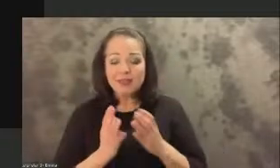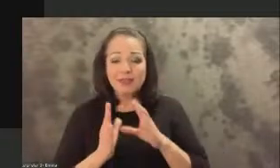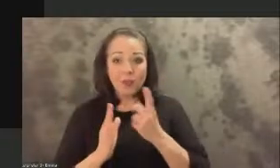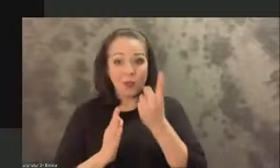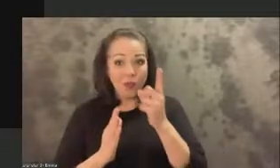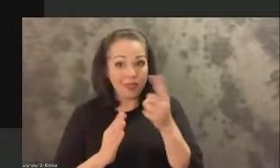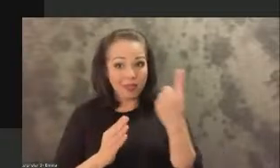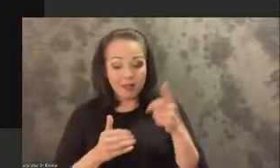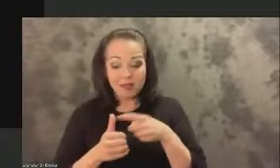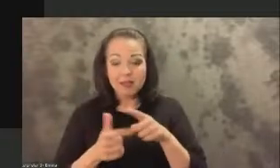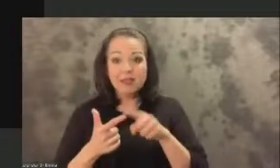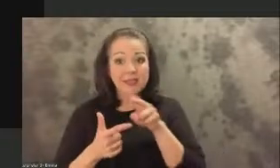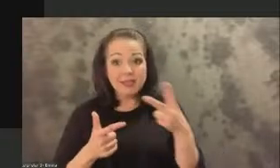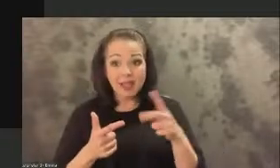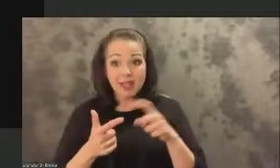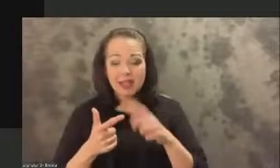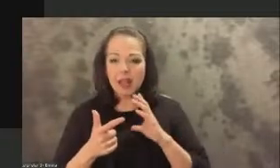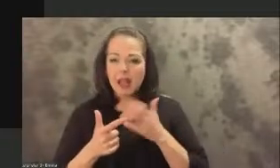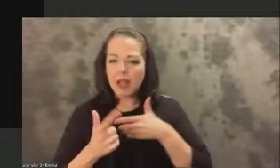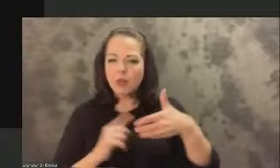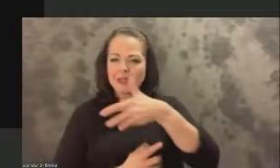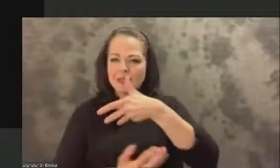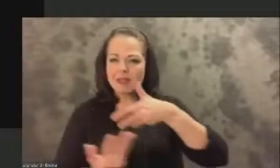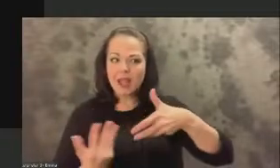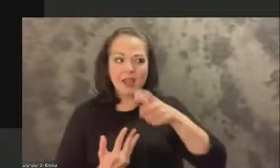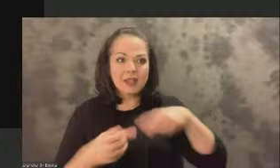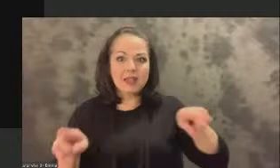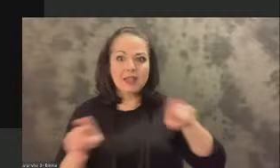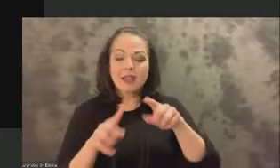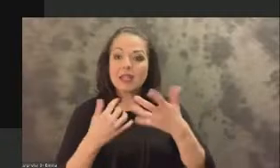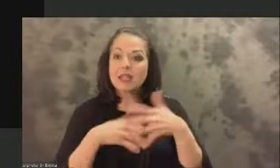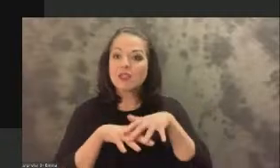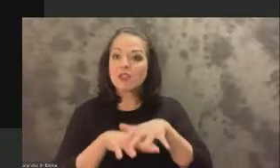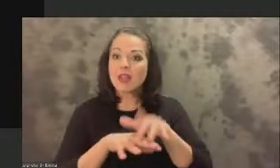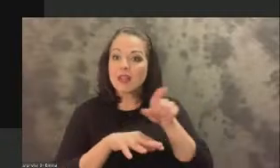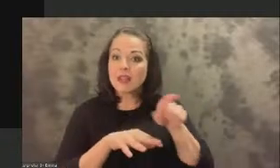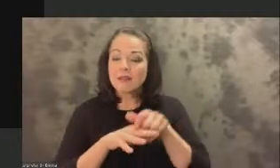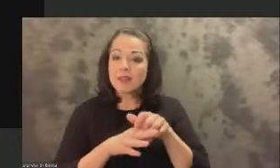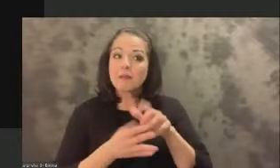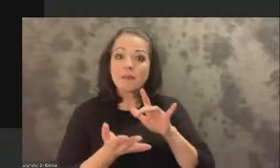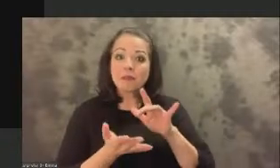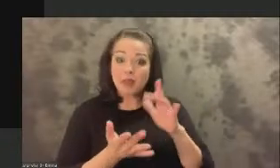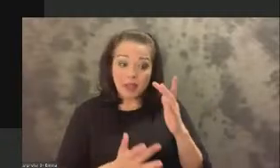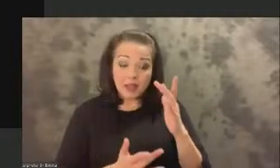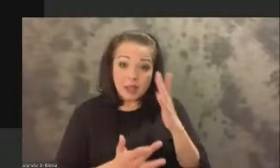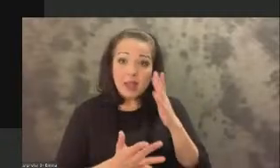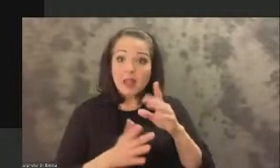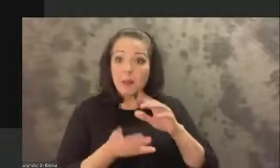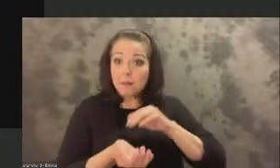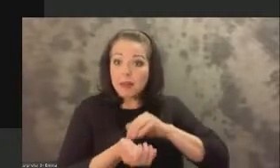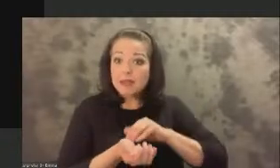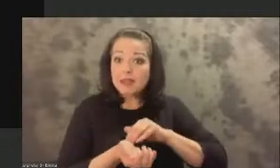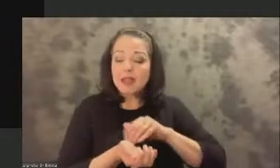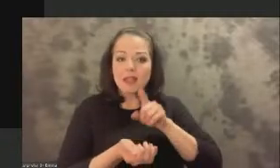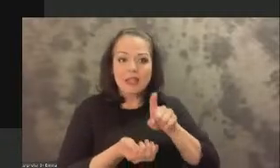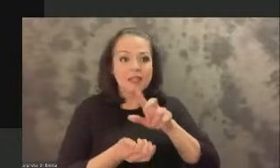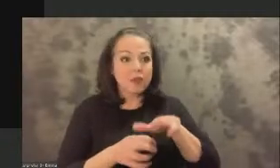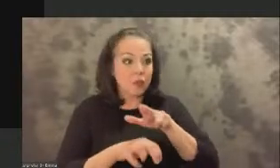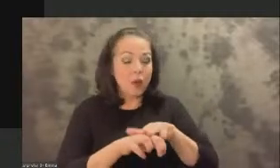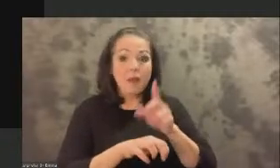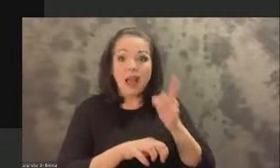thing is that in our society, integrative medicine needs to be the norm. I am having to speak with this